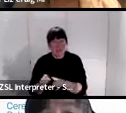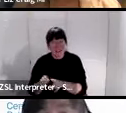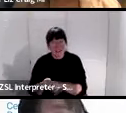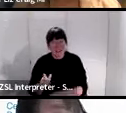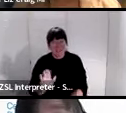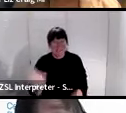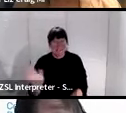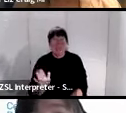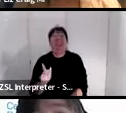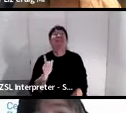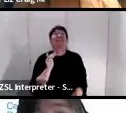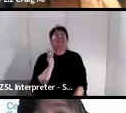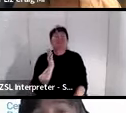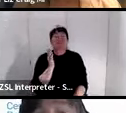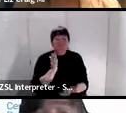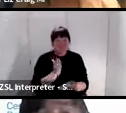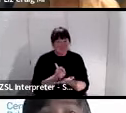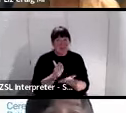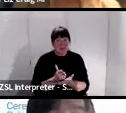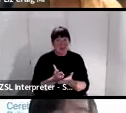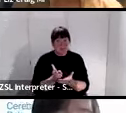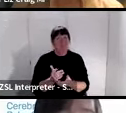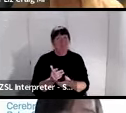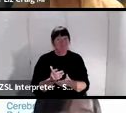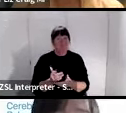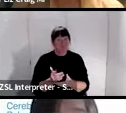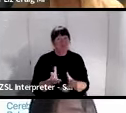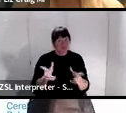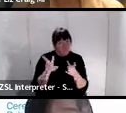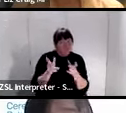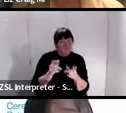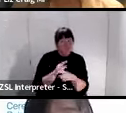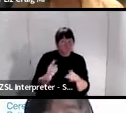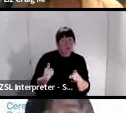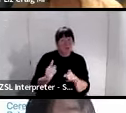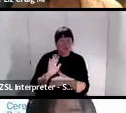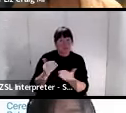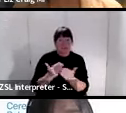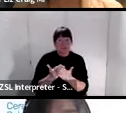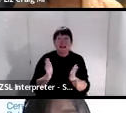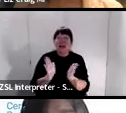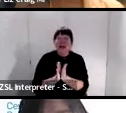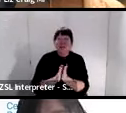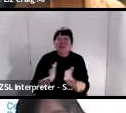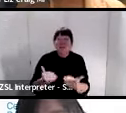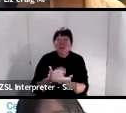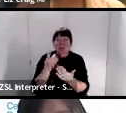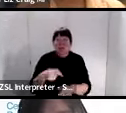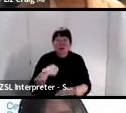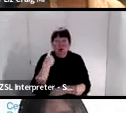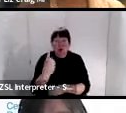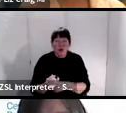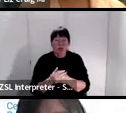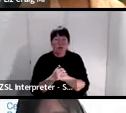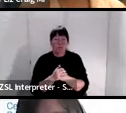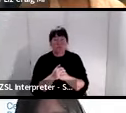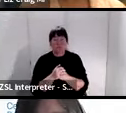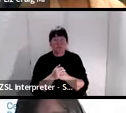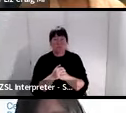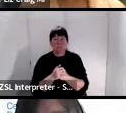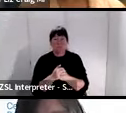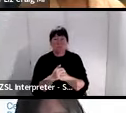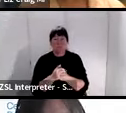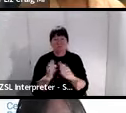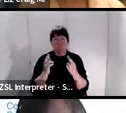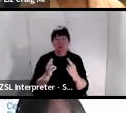just be assured we have heard your submission. Amy, happy birthday for tomorrow. Thank you. And I hope you all